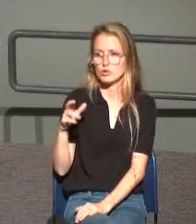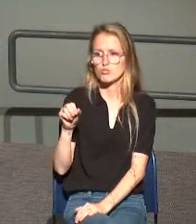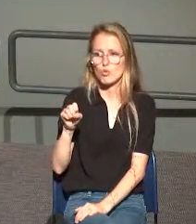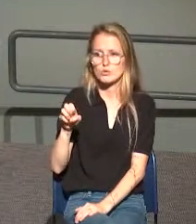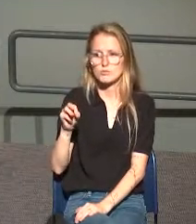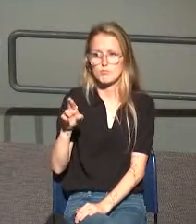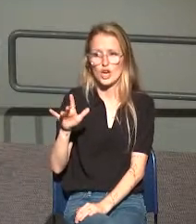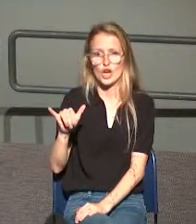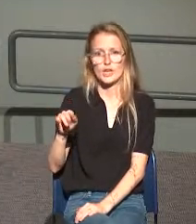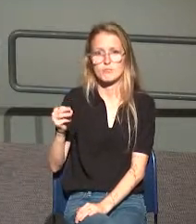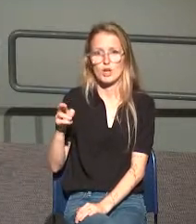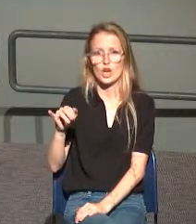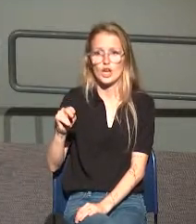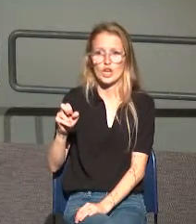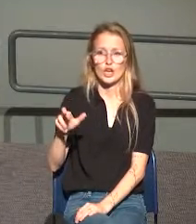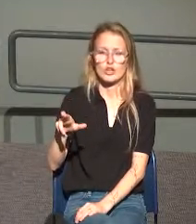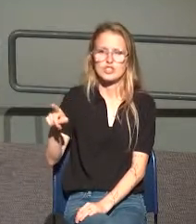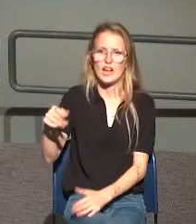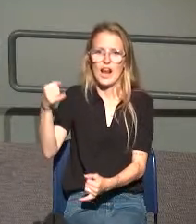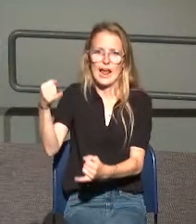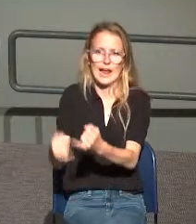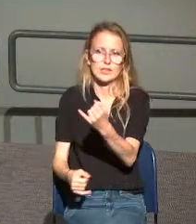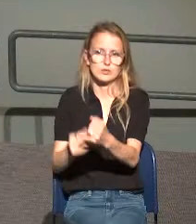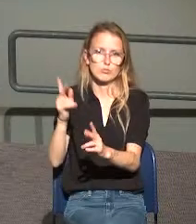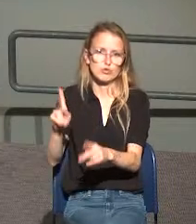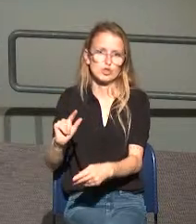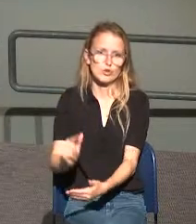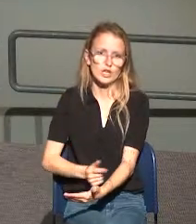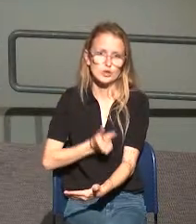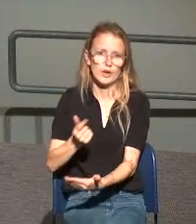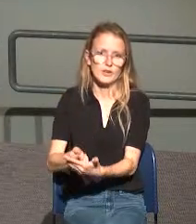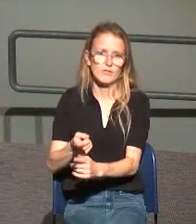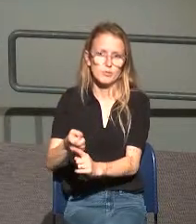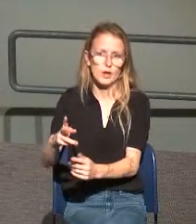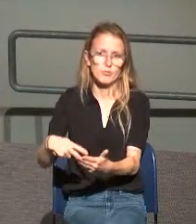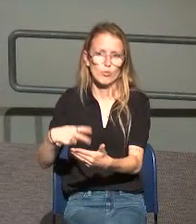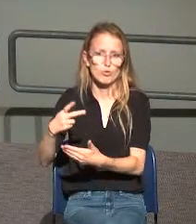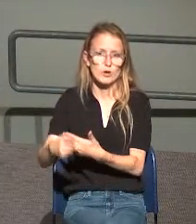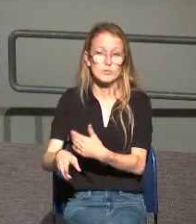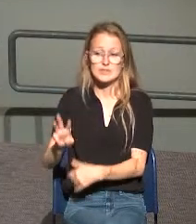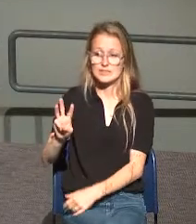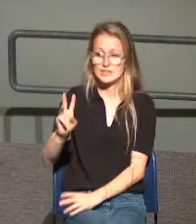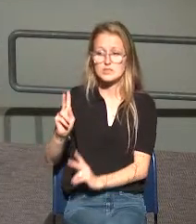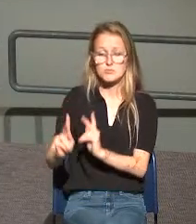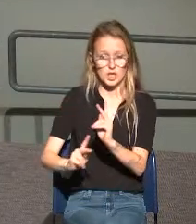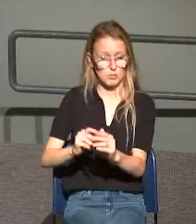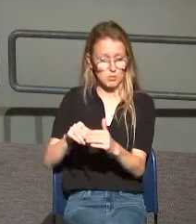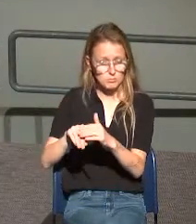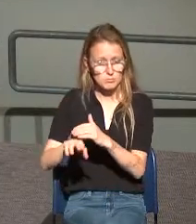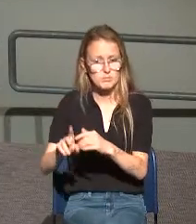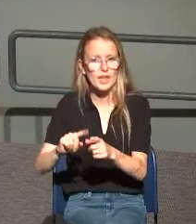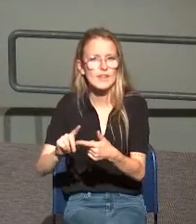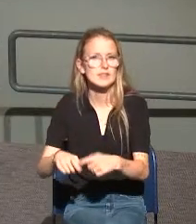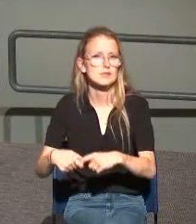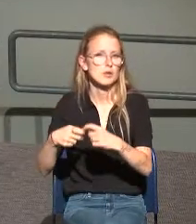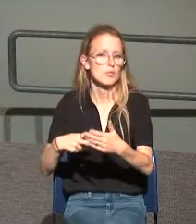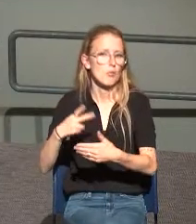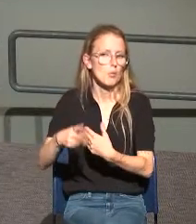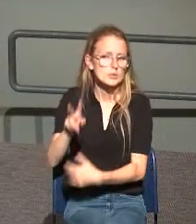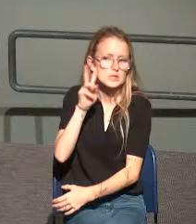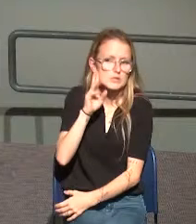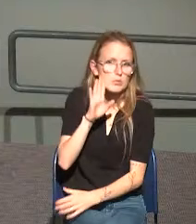Mariner was the last of the 6. It was a 6 people. They suspended the program to see if it would